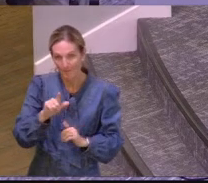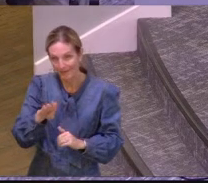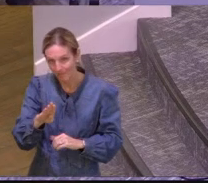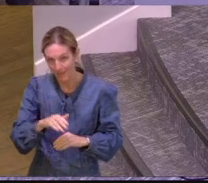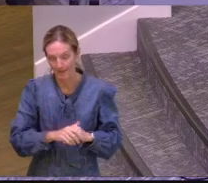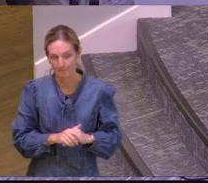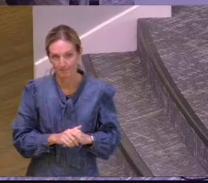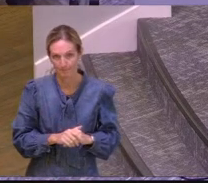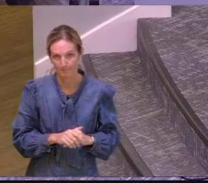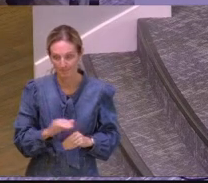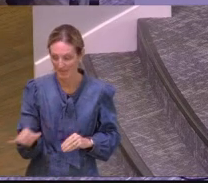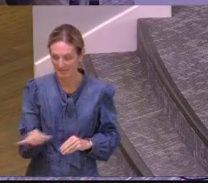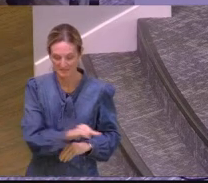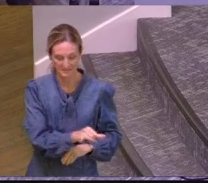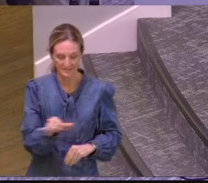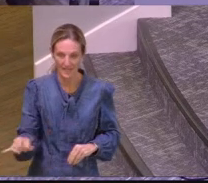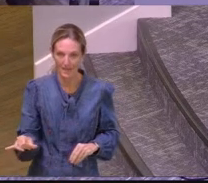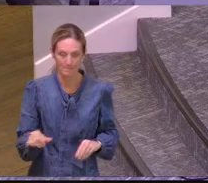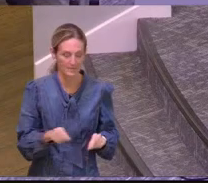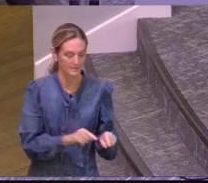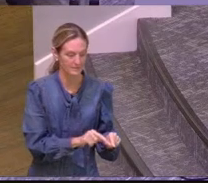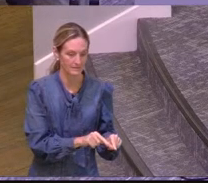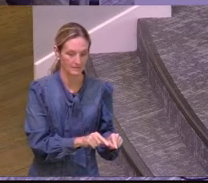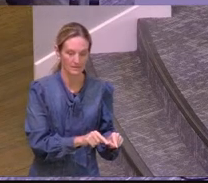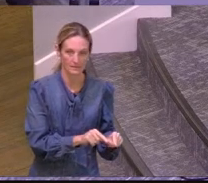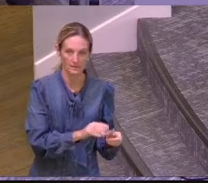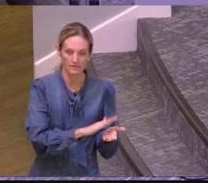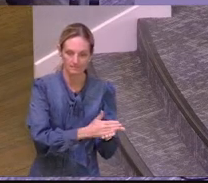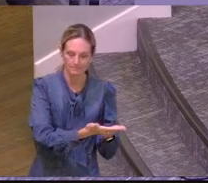way that